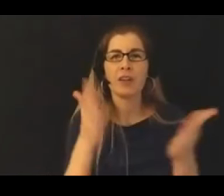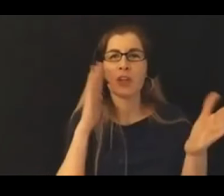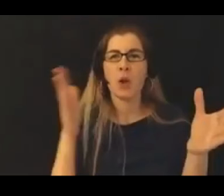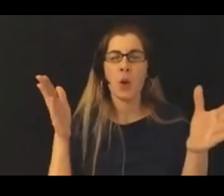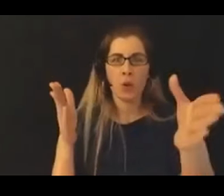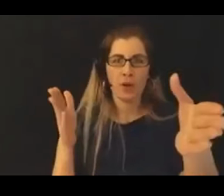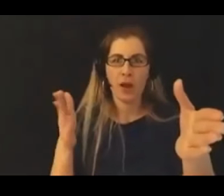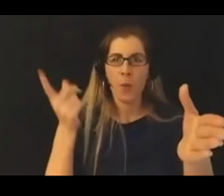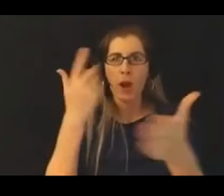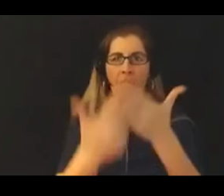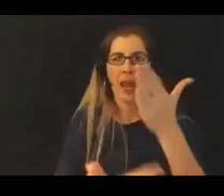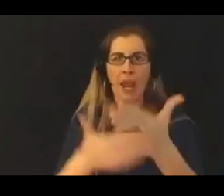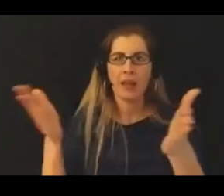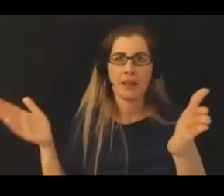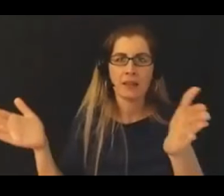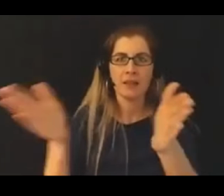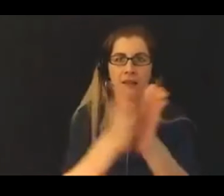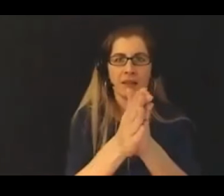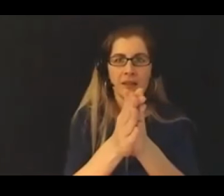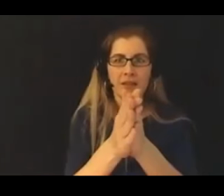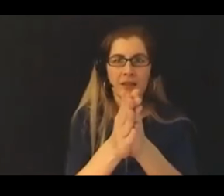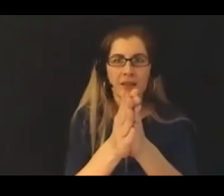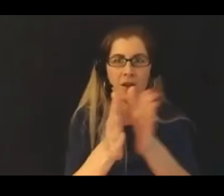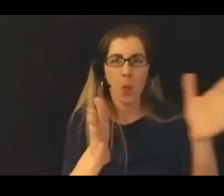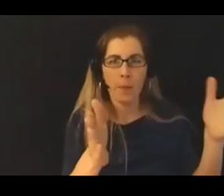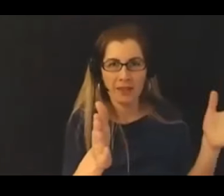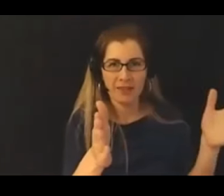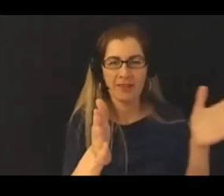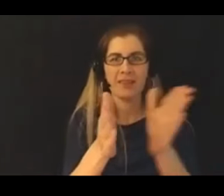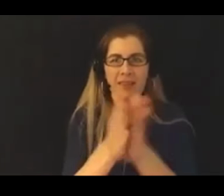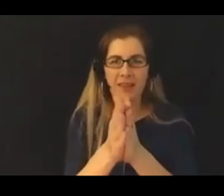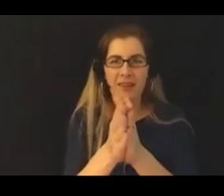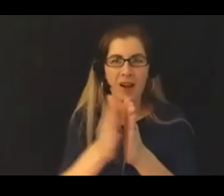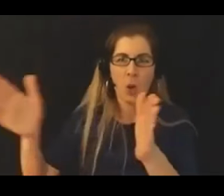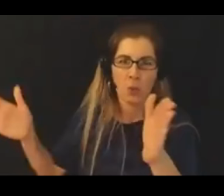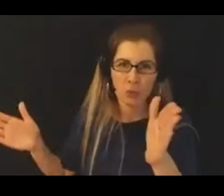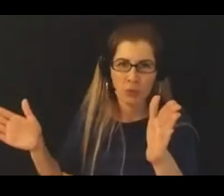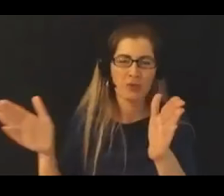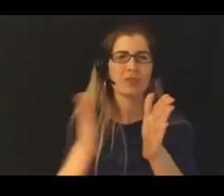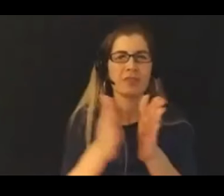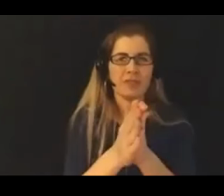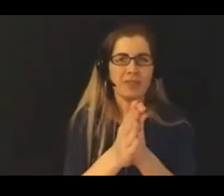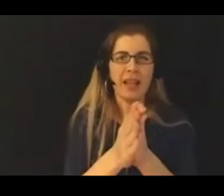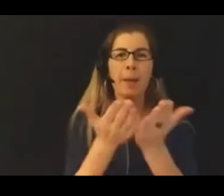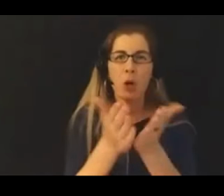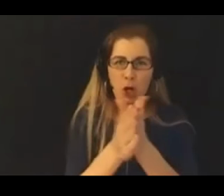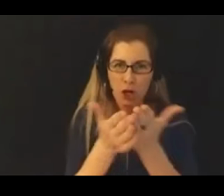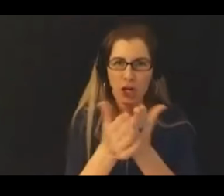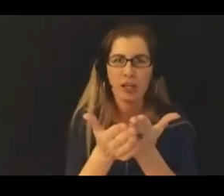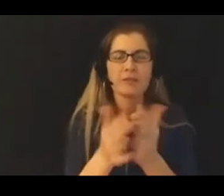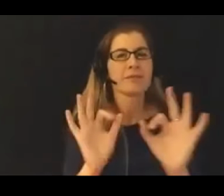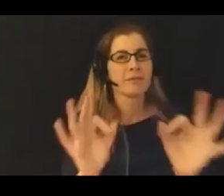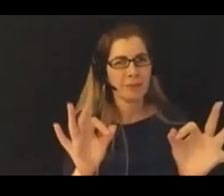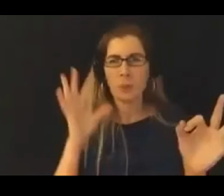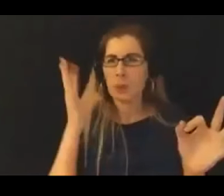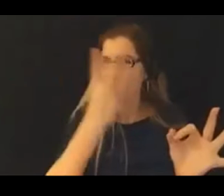an object from one hand to the other, and close and open and close. Beautiful, lovely,